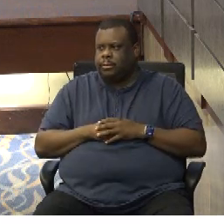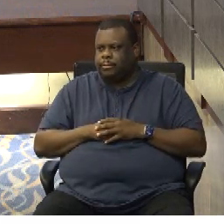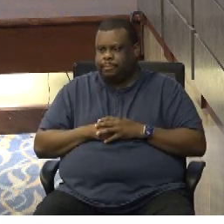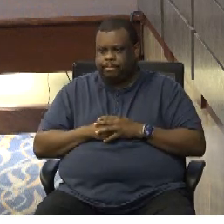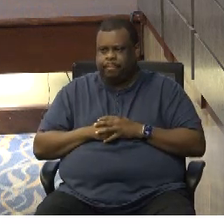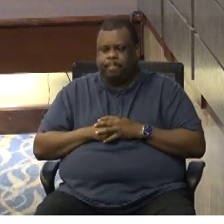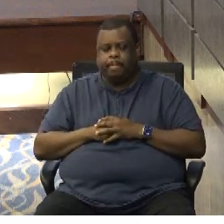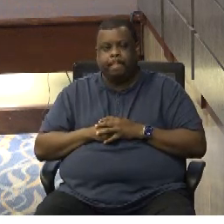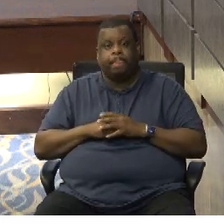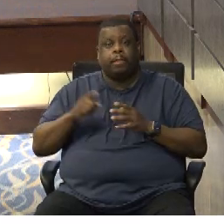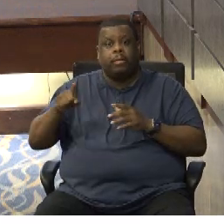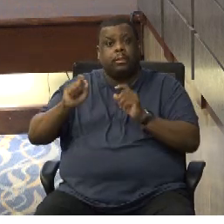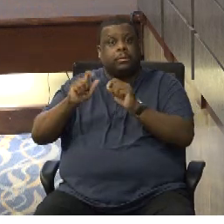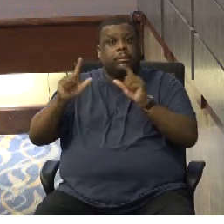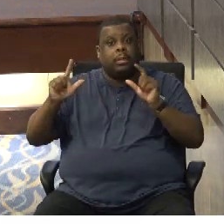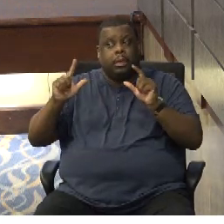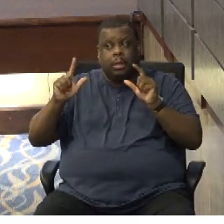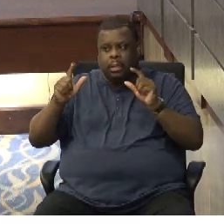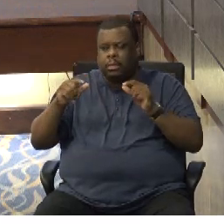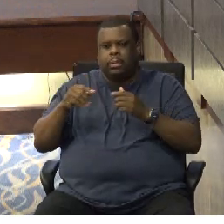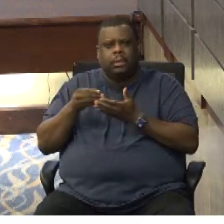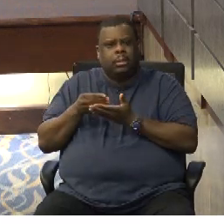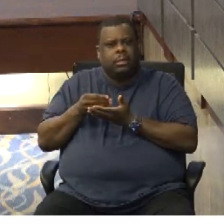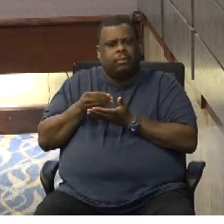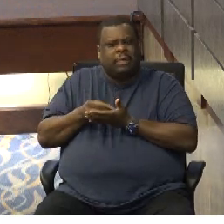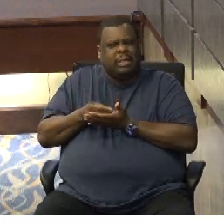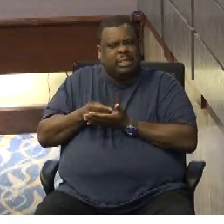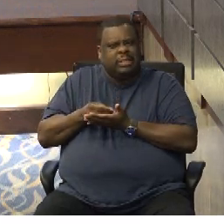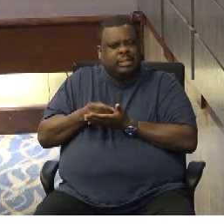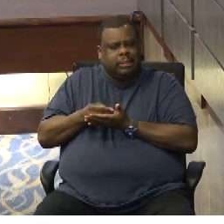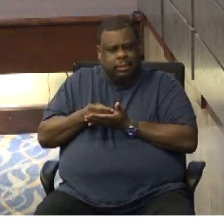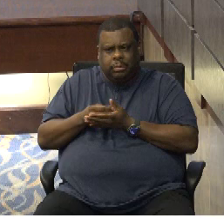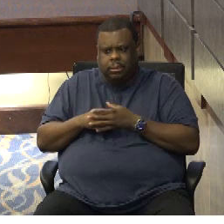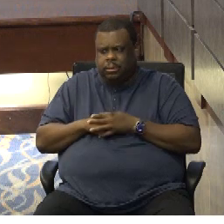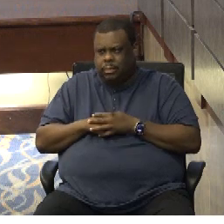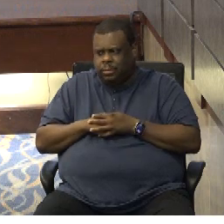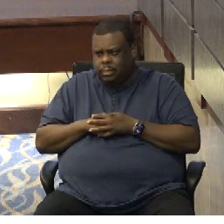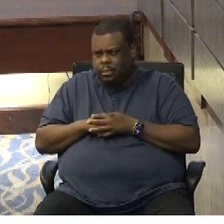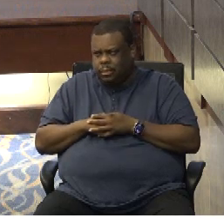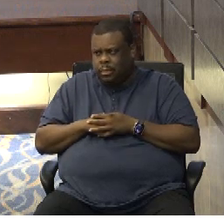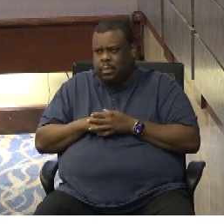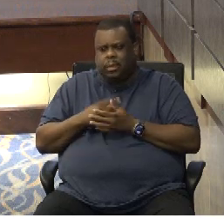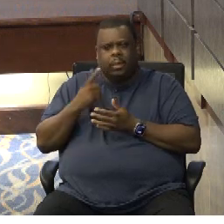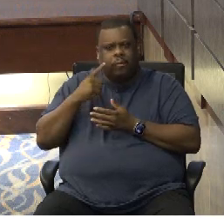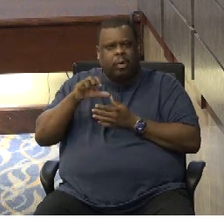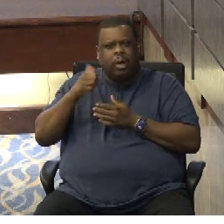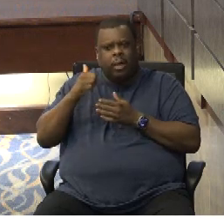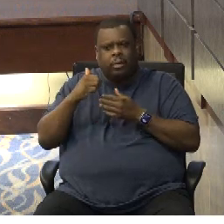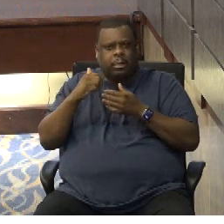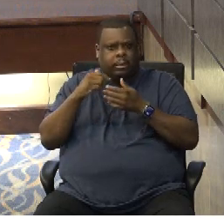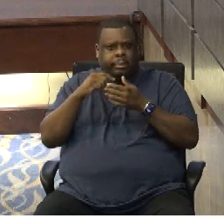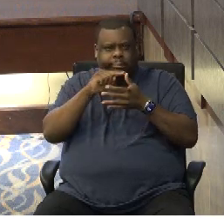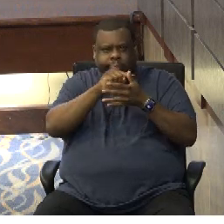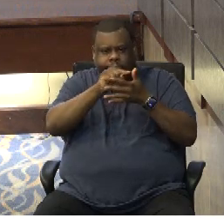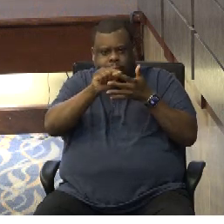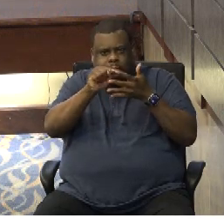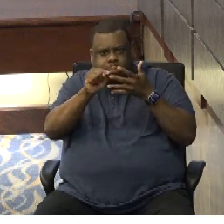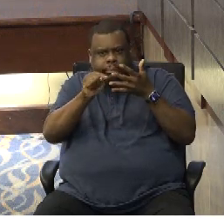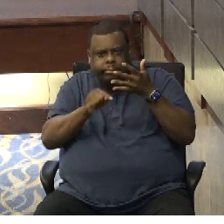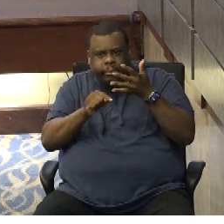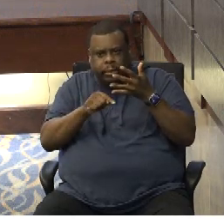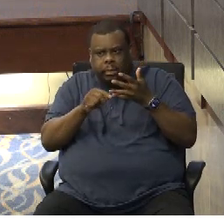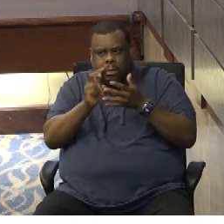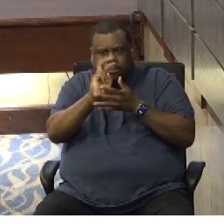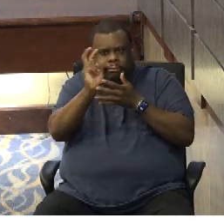So this slide just shows the funding that has been allocated based on the funding categories that are in the final rule. So